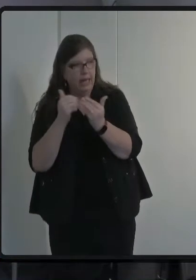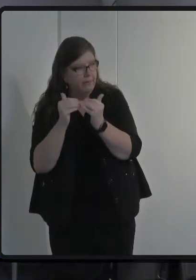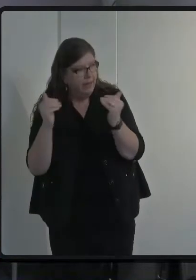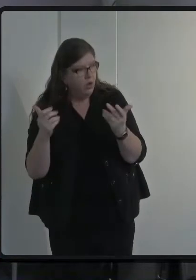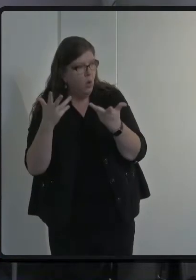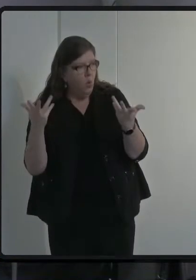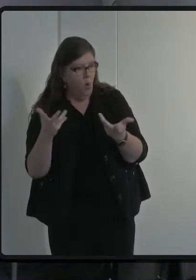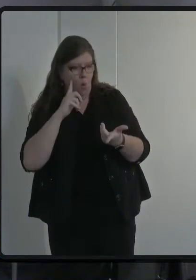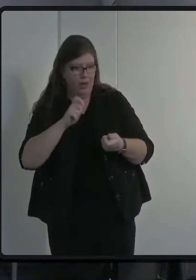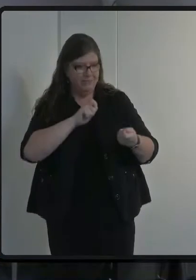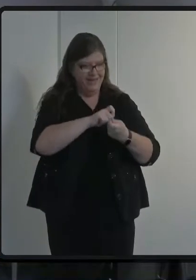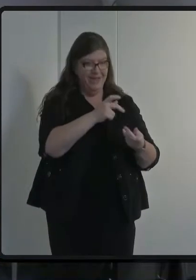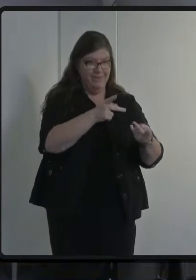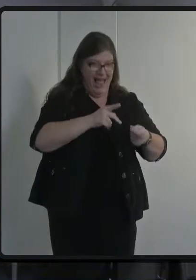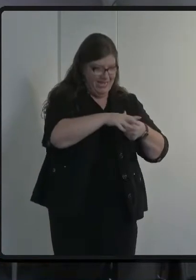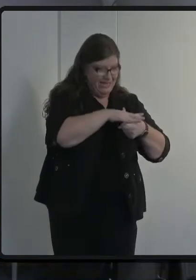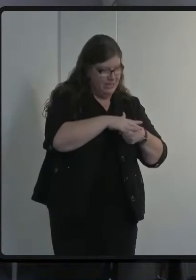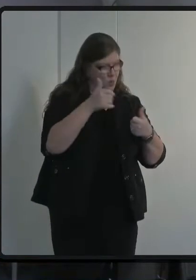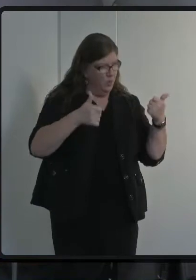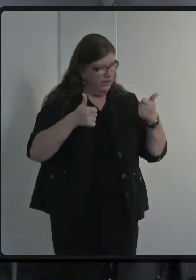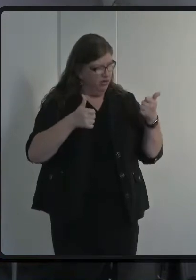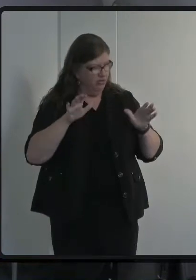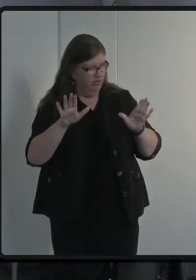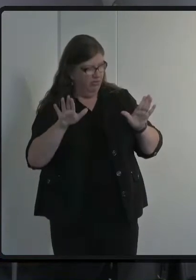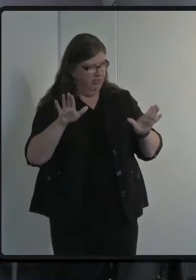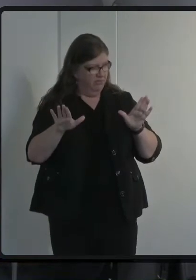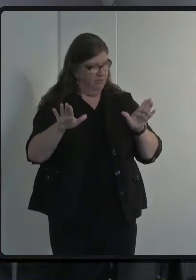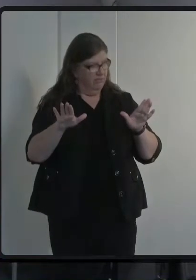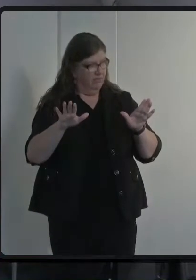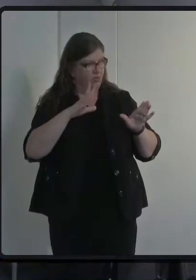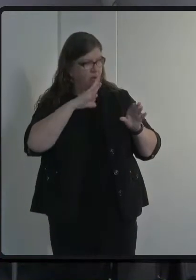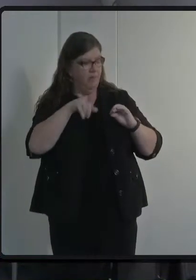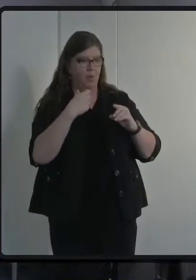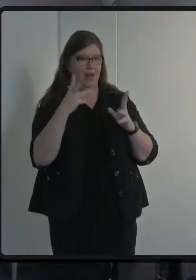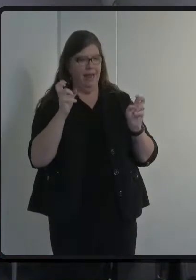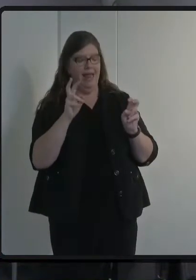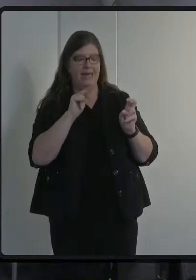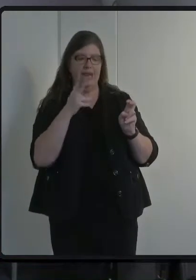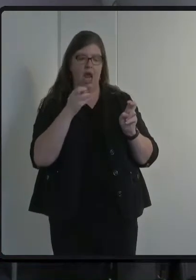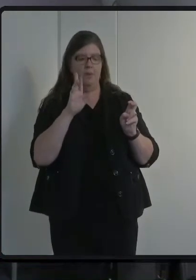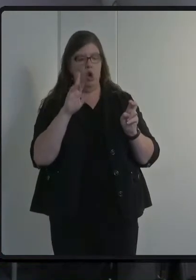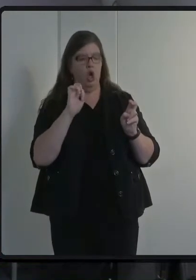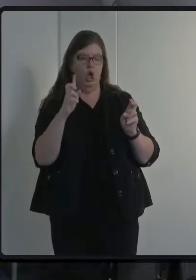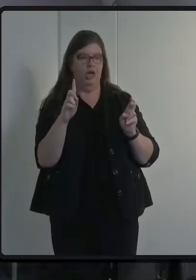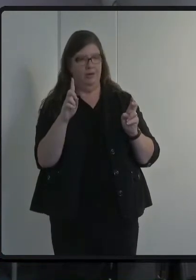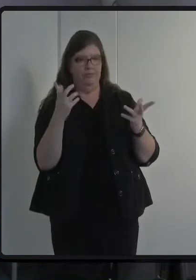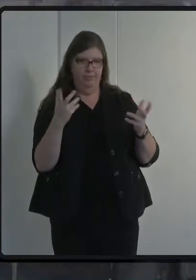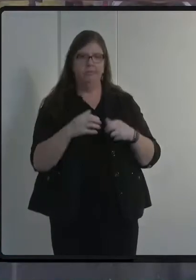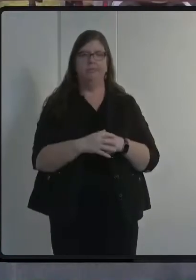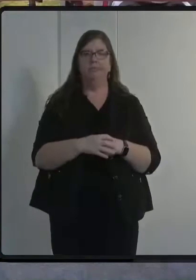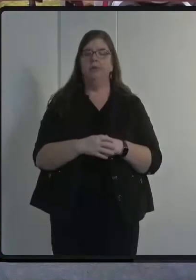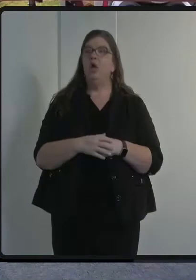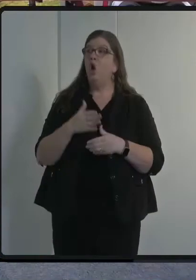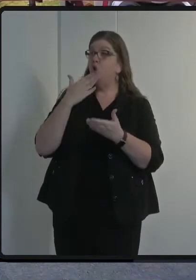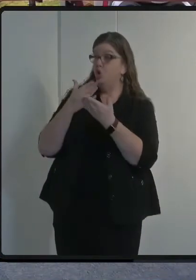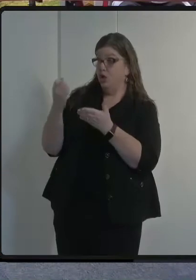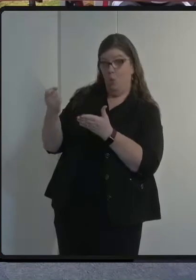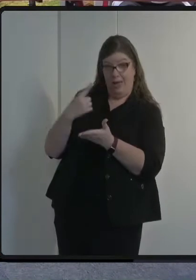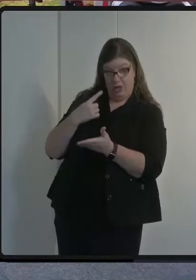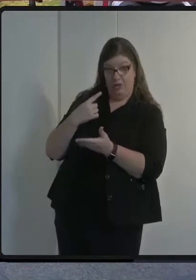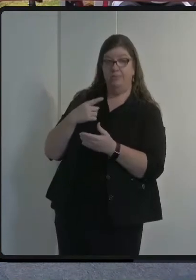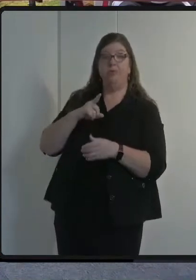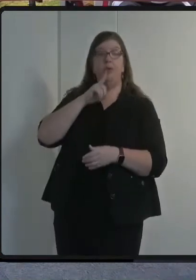what? Because it's not quite clear when we talk about a neighborhood. Great question. So